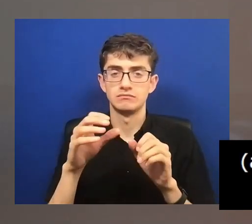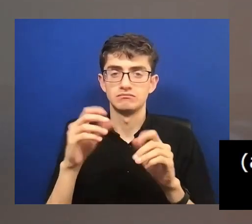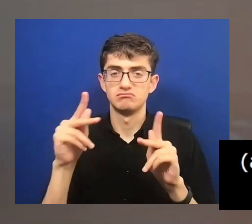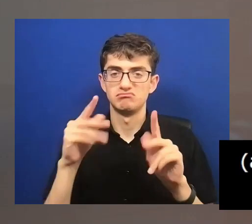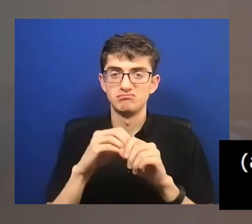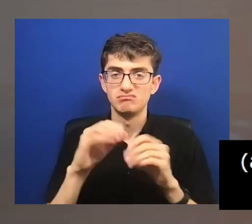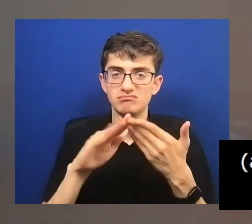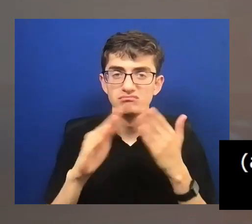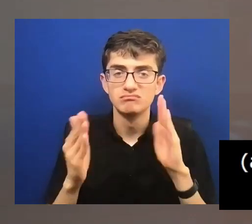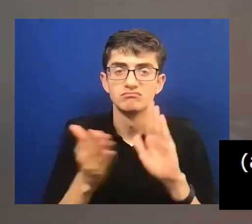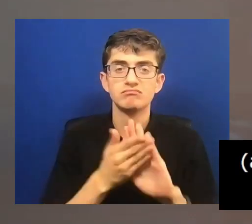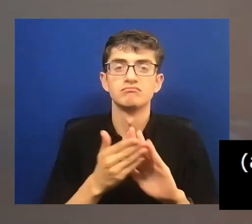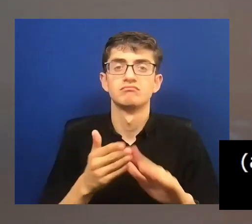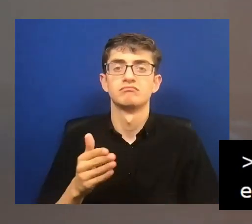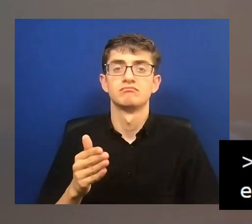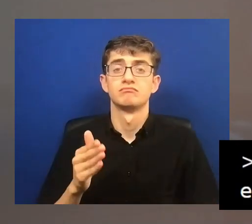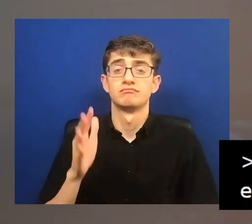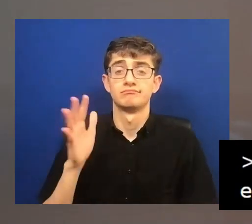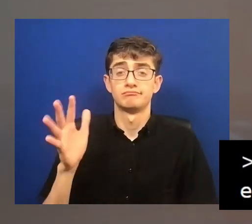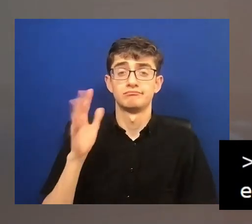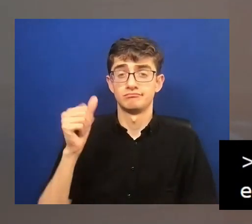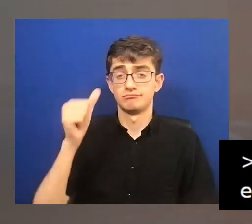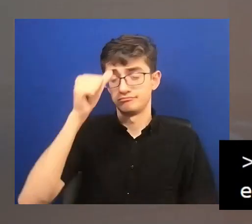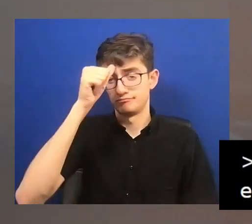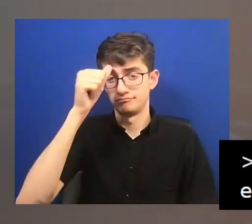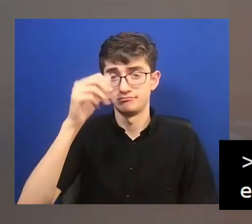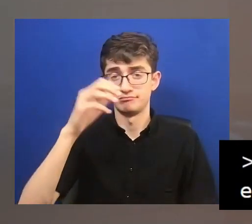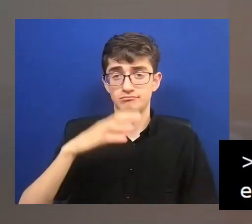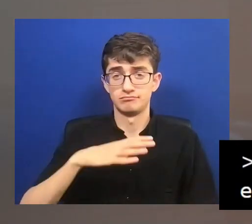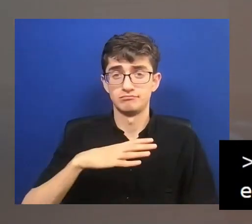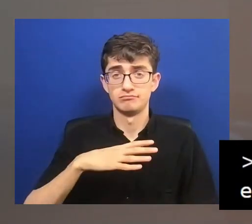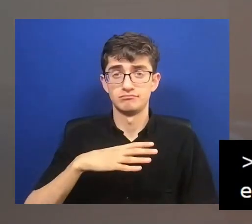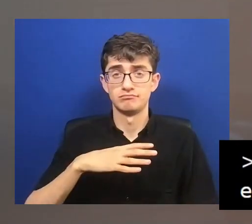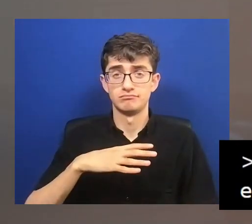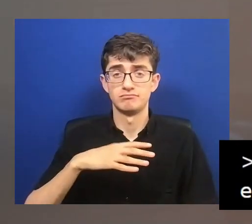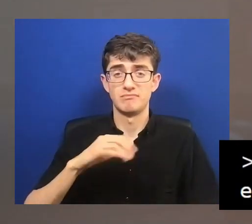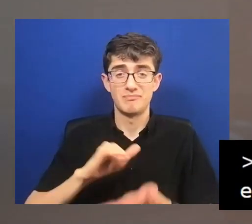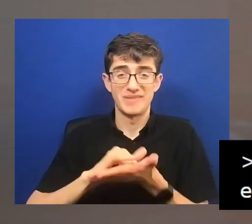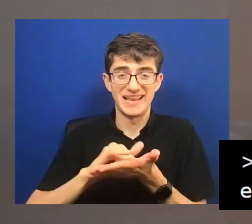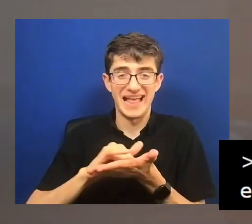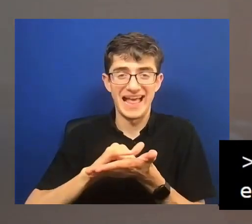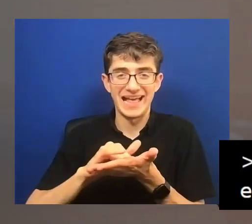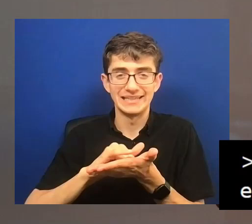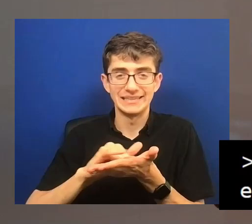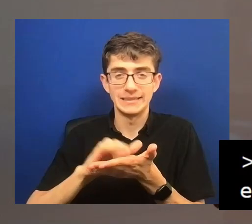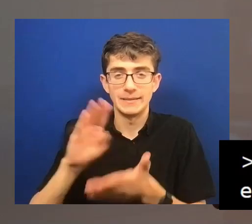Previous was the Manhattan Borough President. Anybody know who that was?